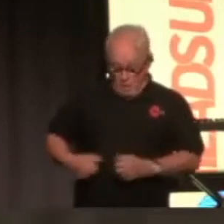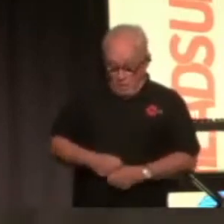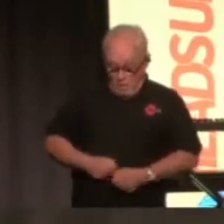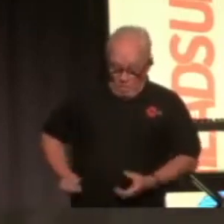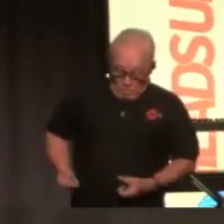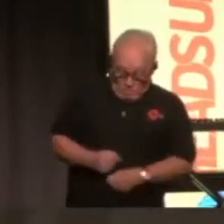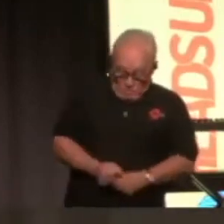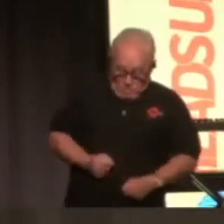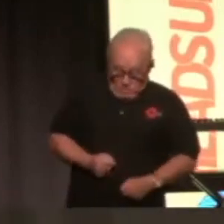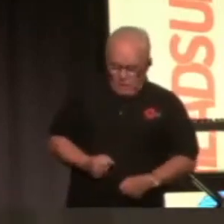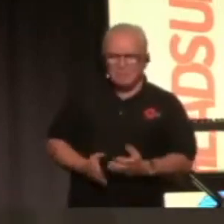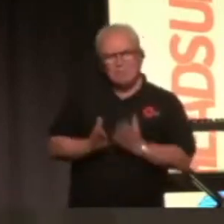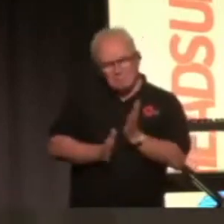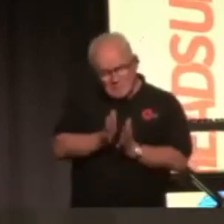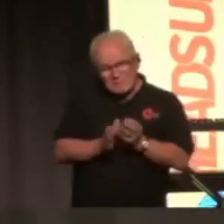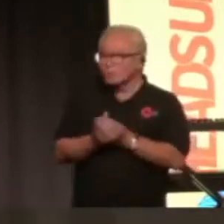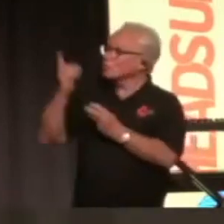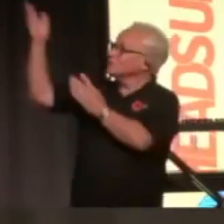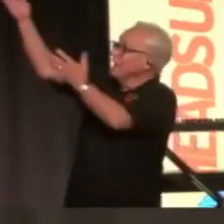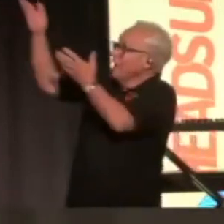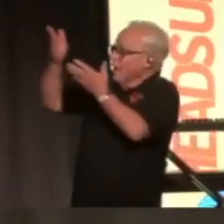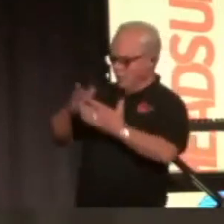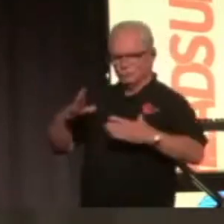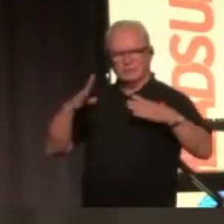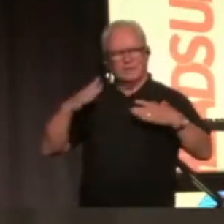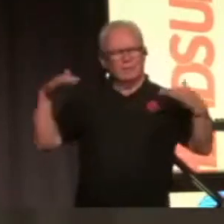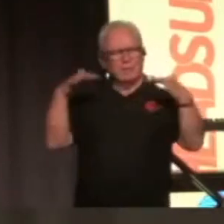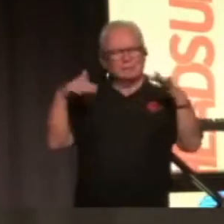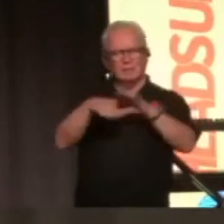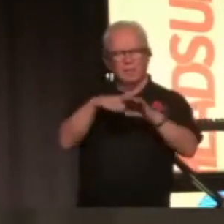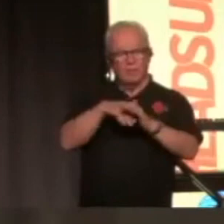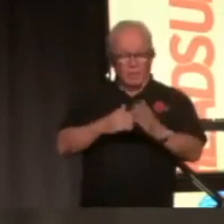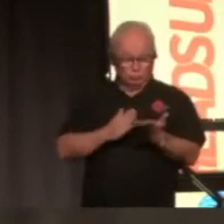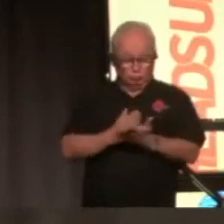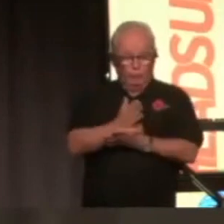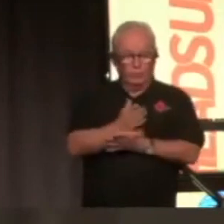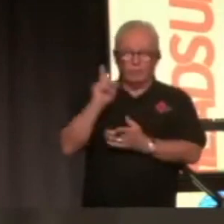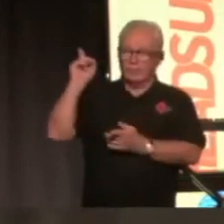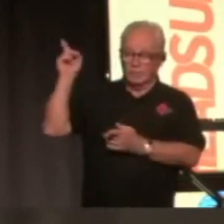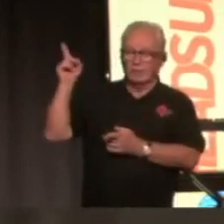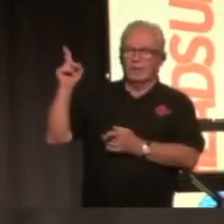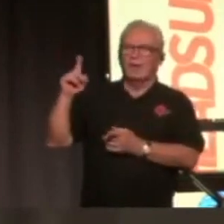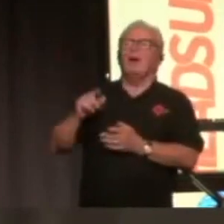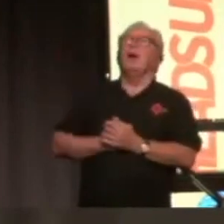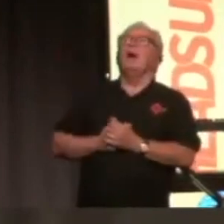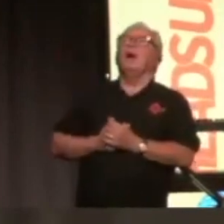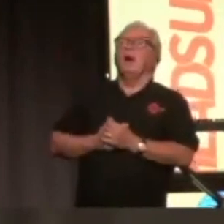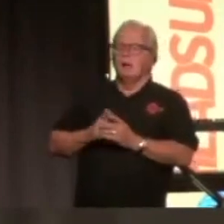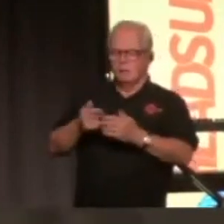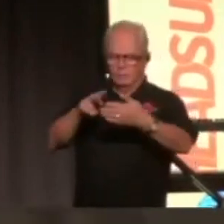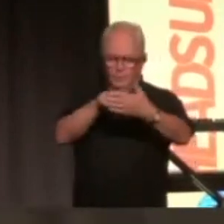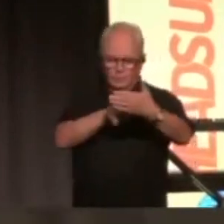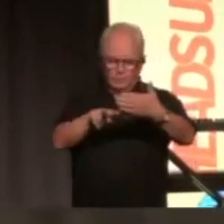And so God equips us for the battle. And it's truth that's going to equip us for the battle. He comes down the page,